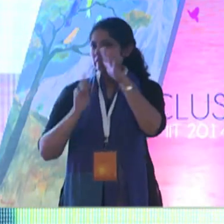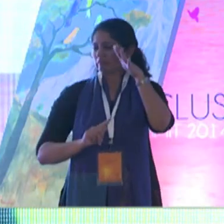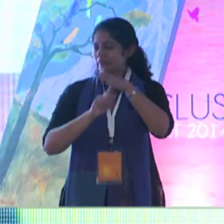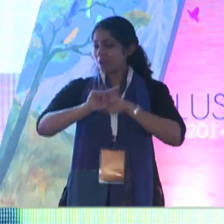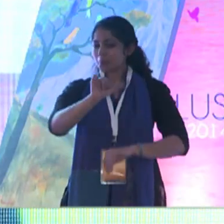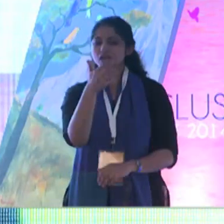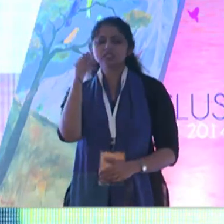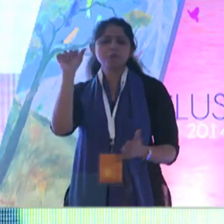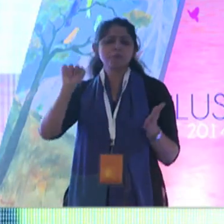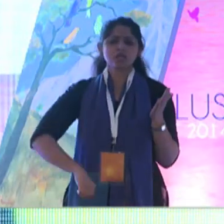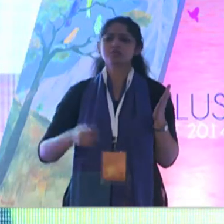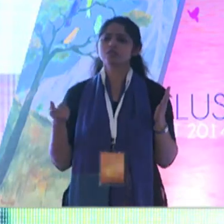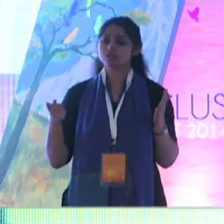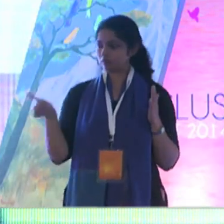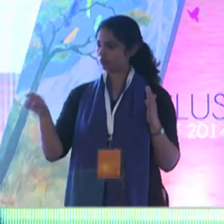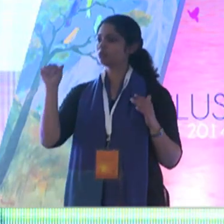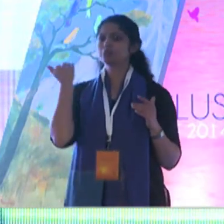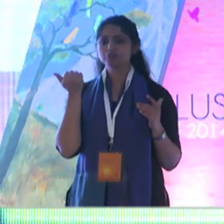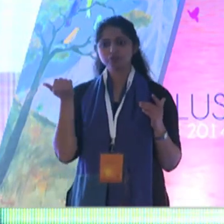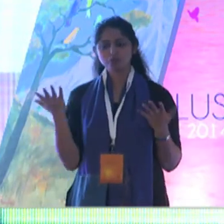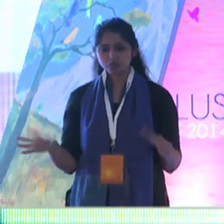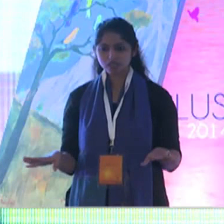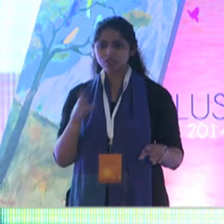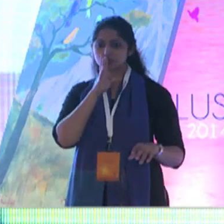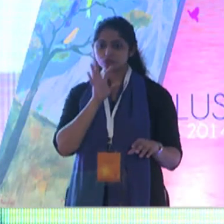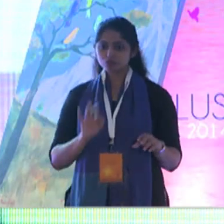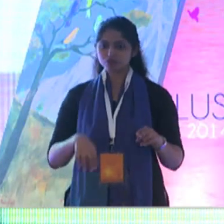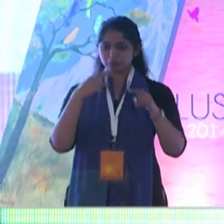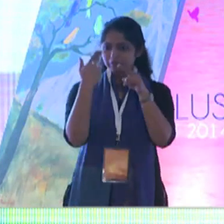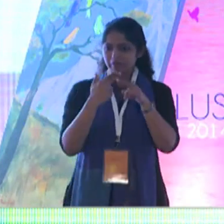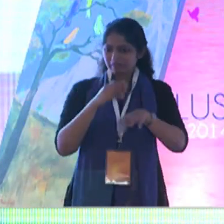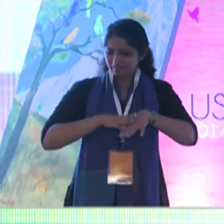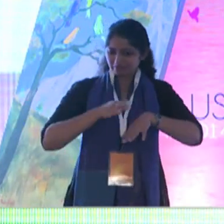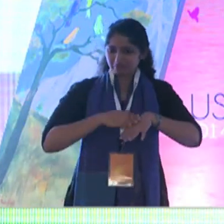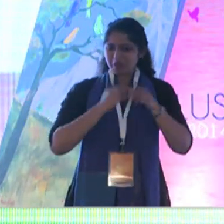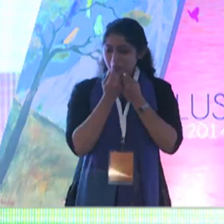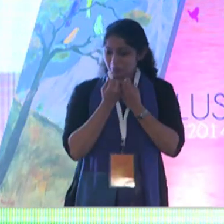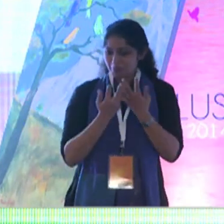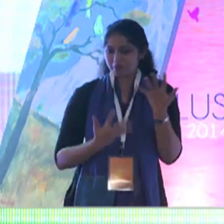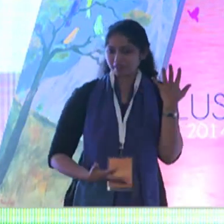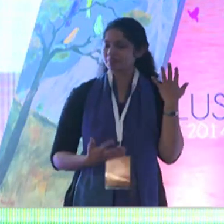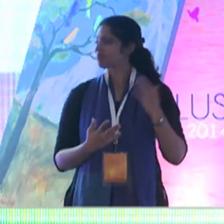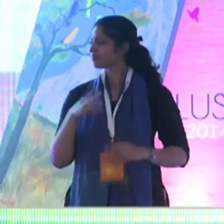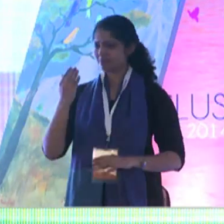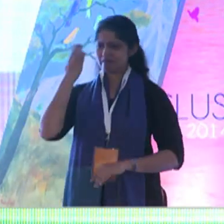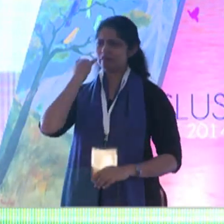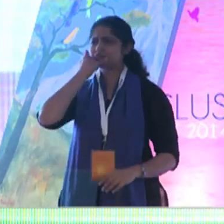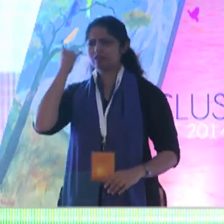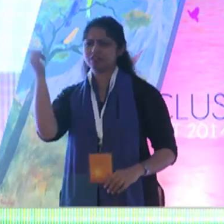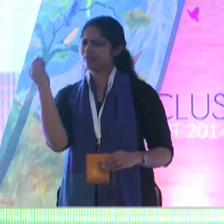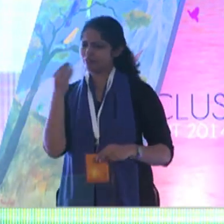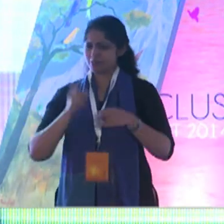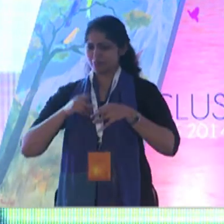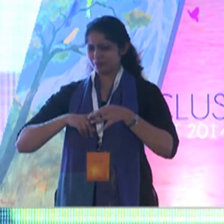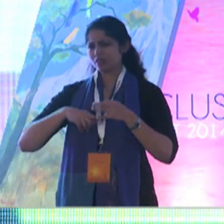achieve, was won by him. His list of accolades now, of course, is many. I called him yesterday and I asked him a few